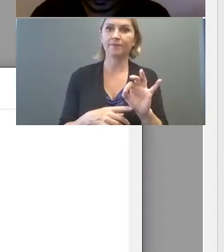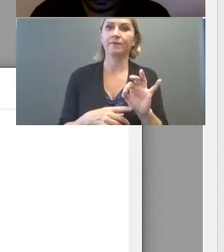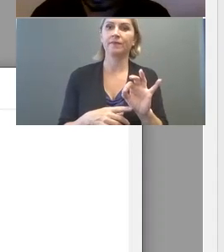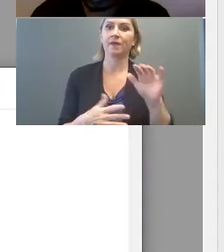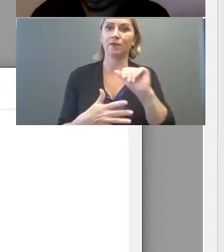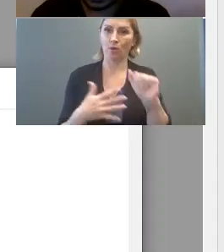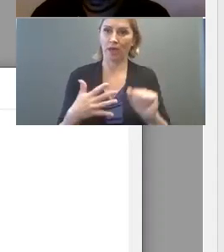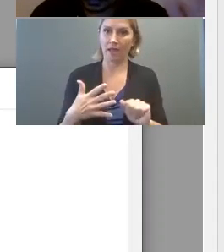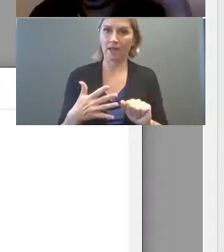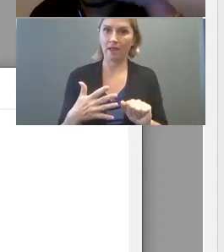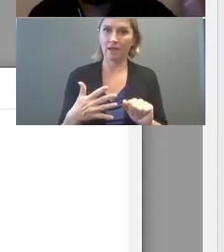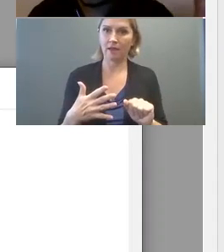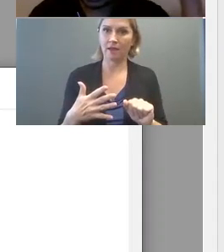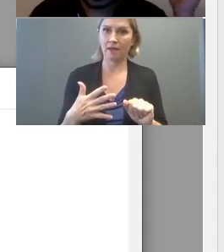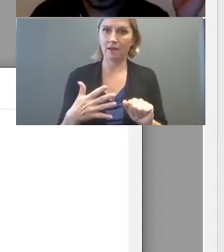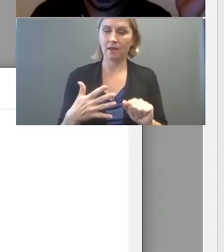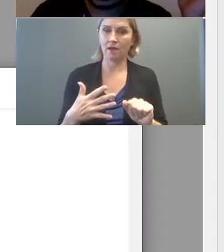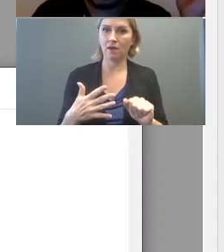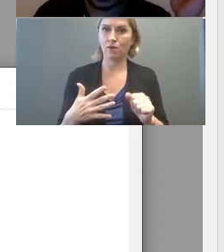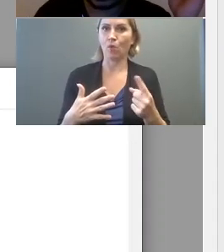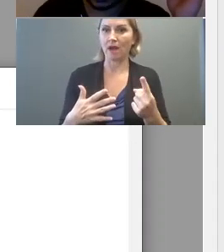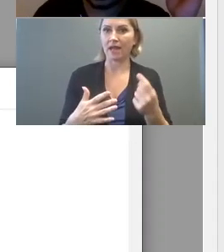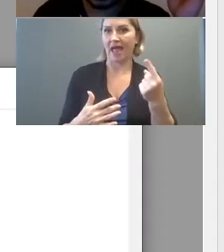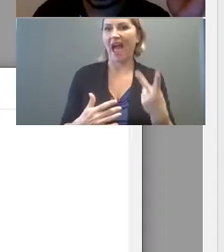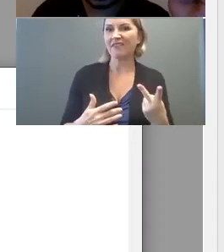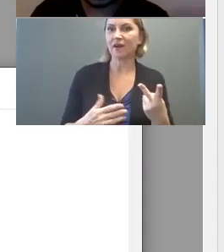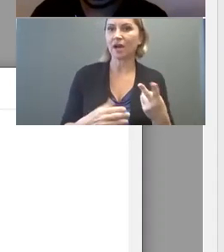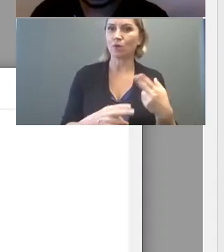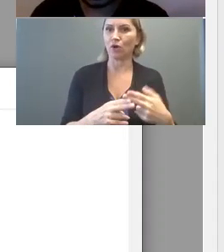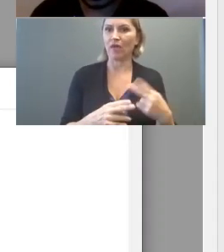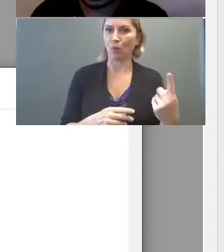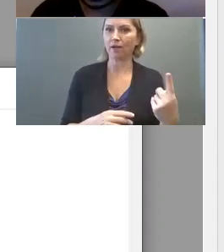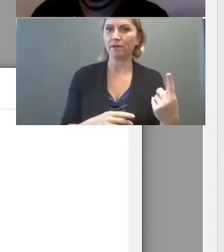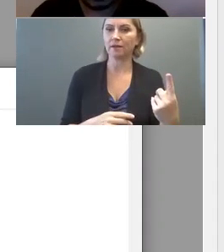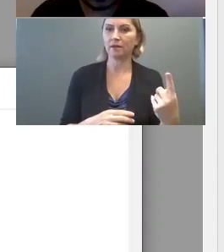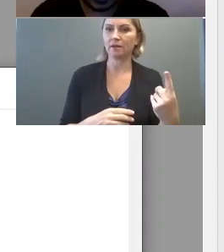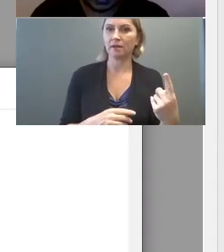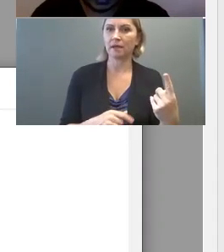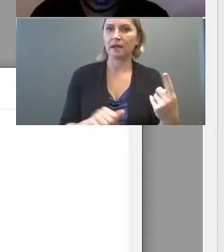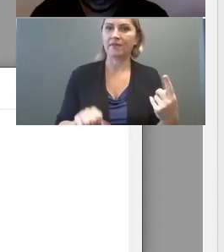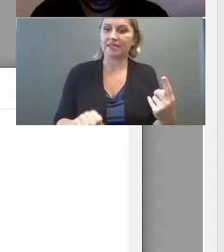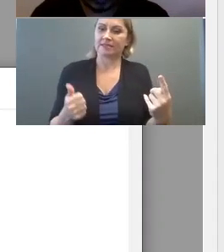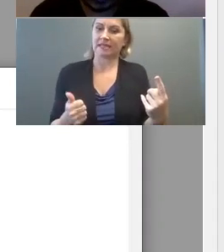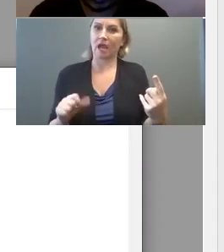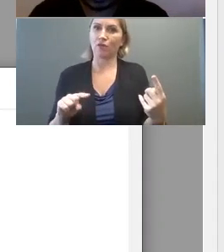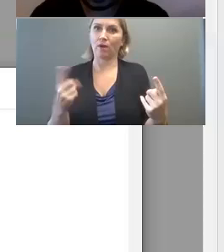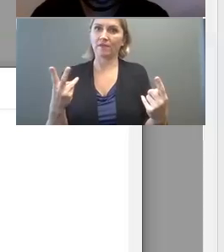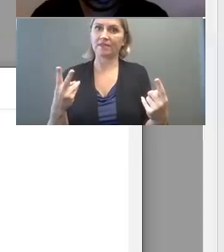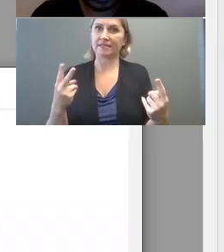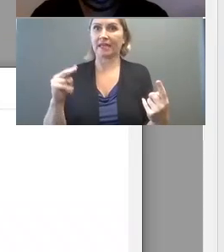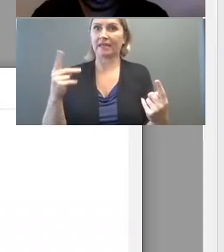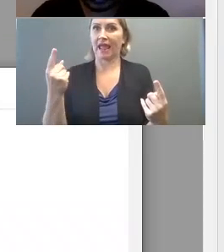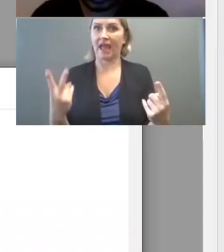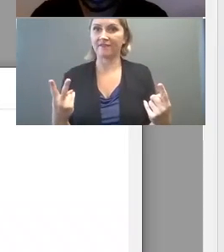array 1, I'll call the first half of my array 1, and I'll call the second half of my array 2.